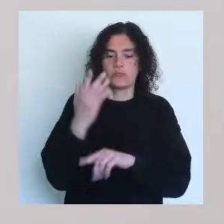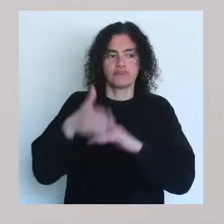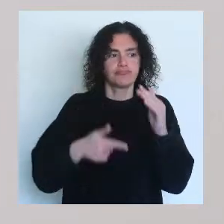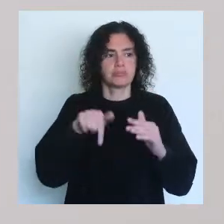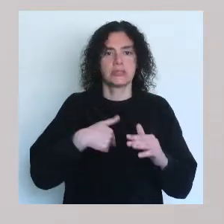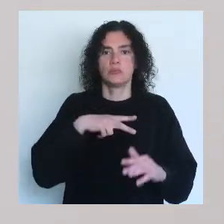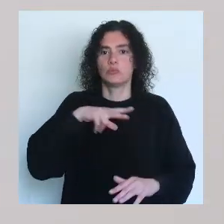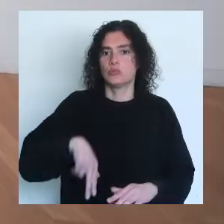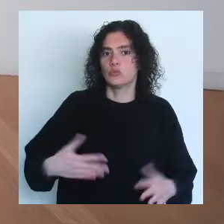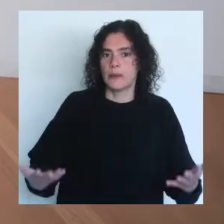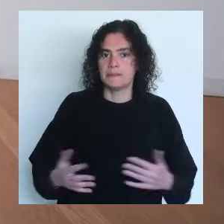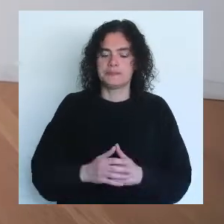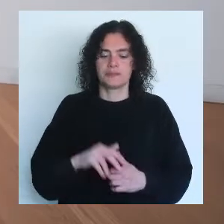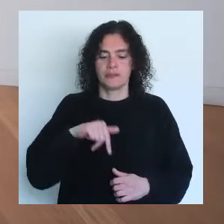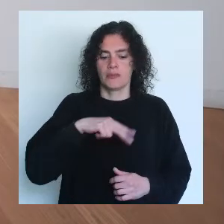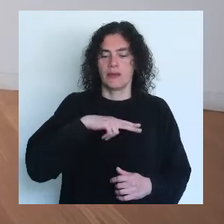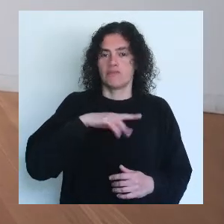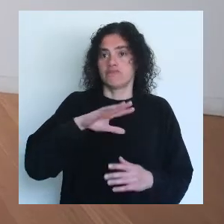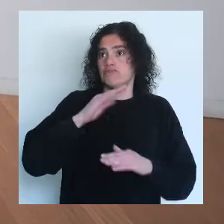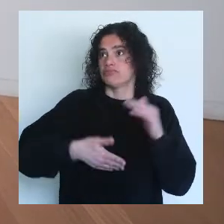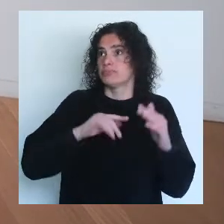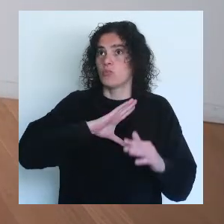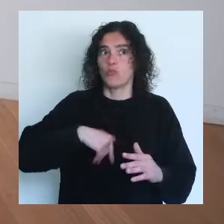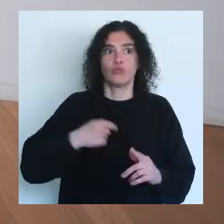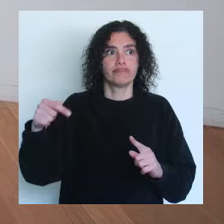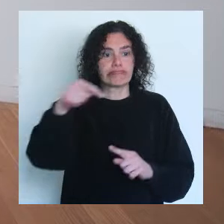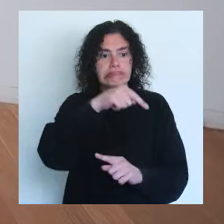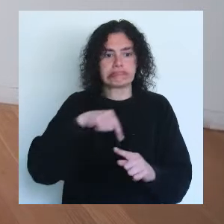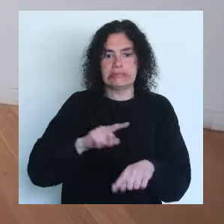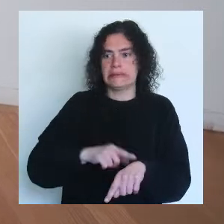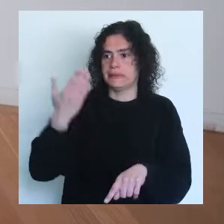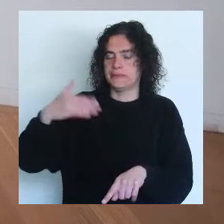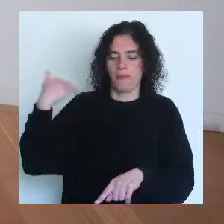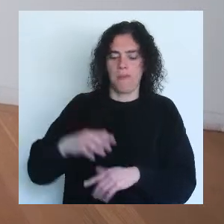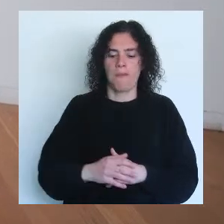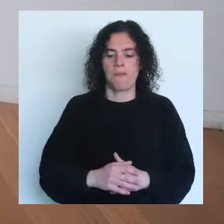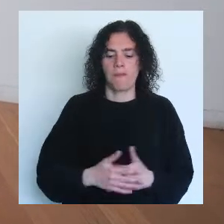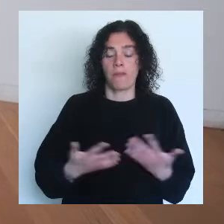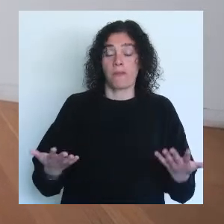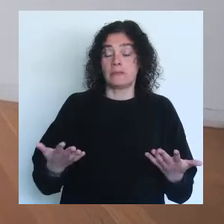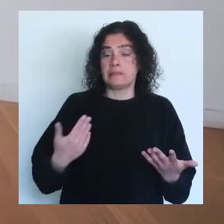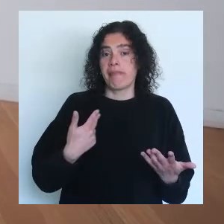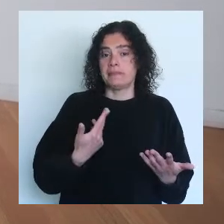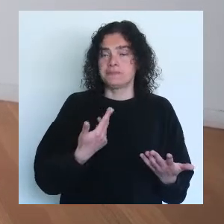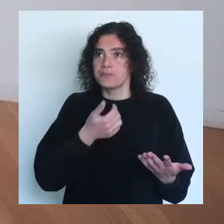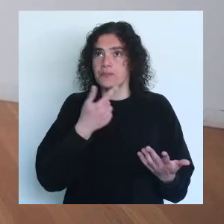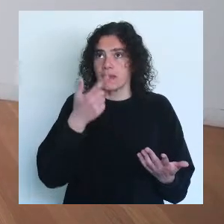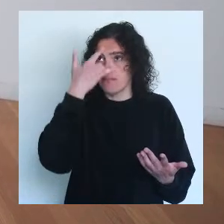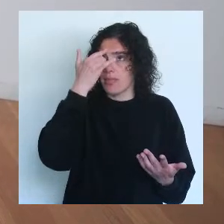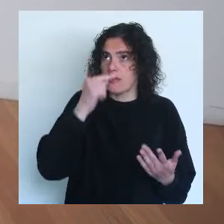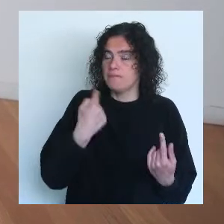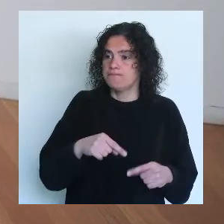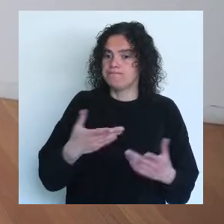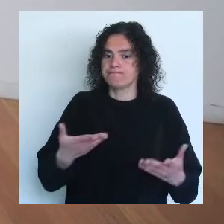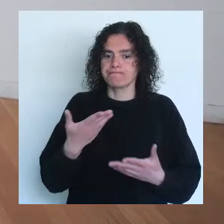happening. What's happening in Portugal, happening all over the world at the time. And it's really this